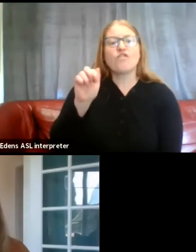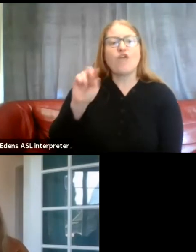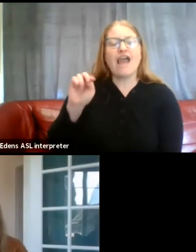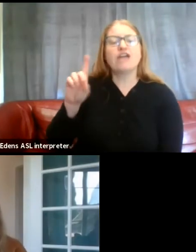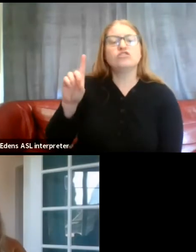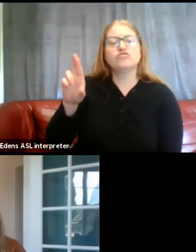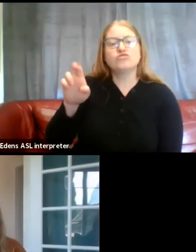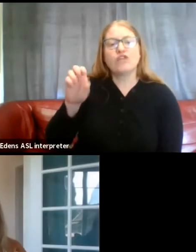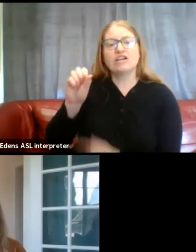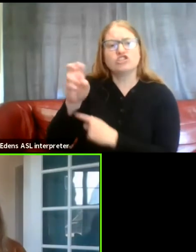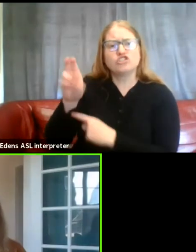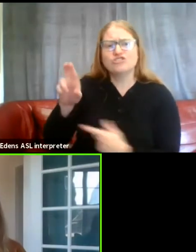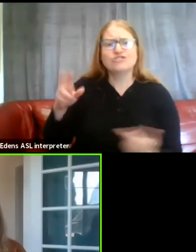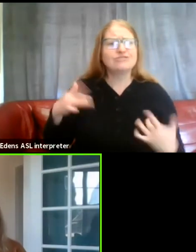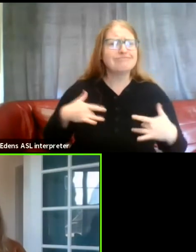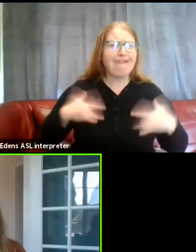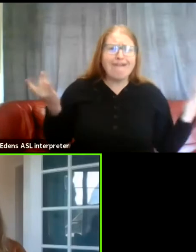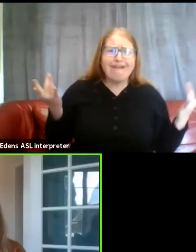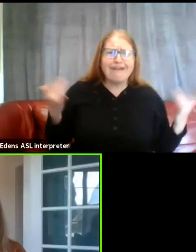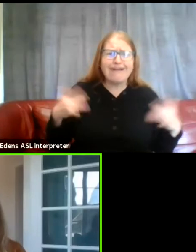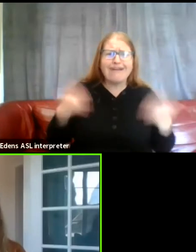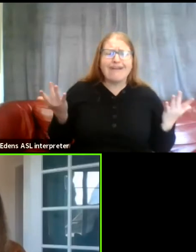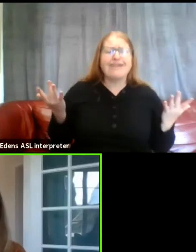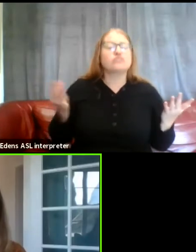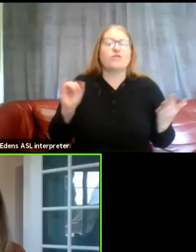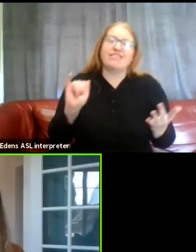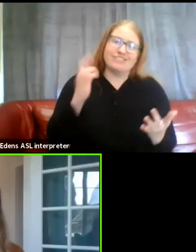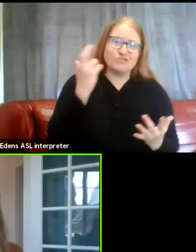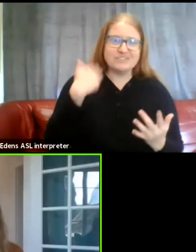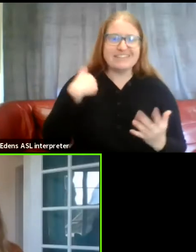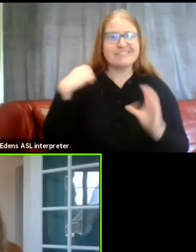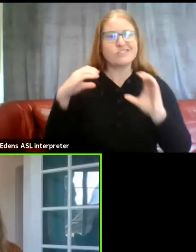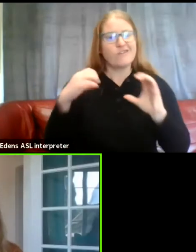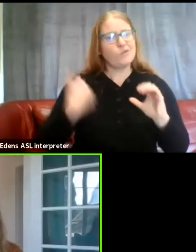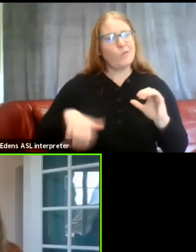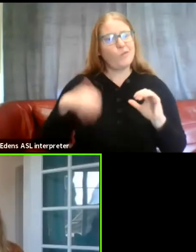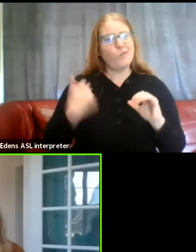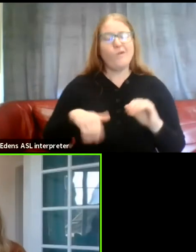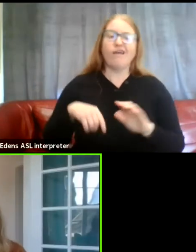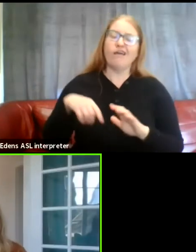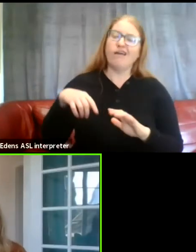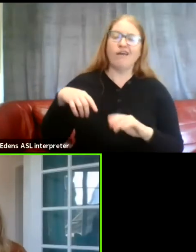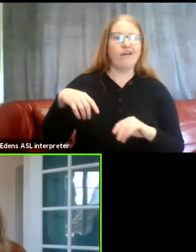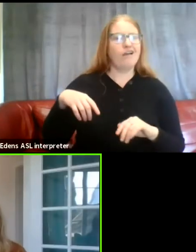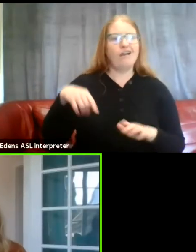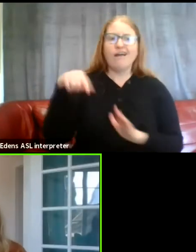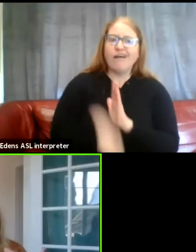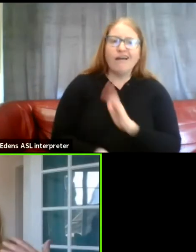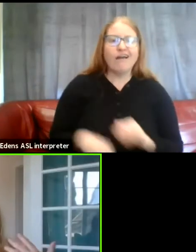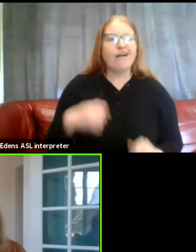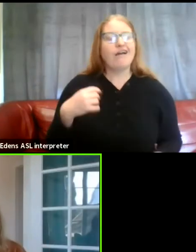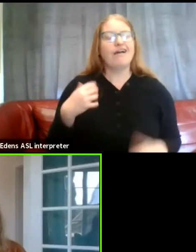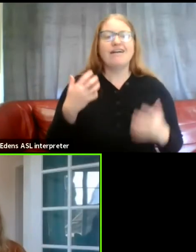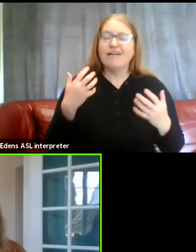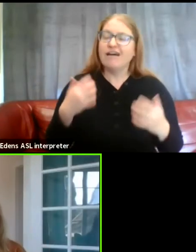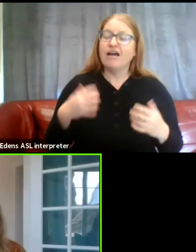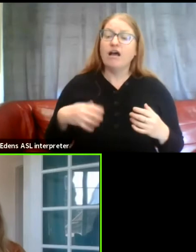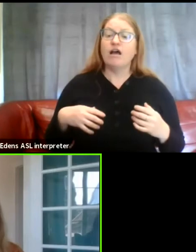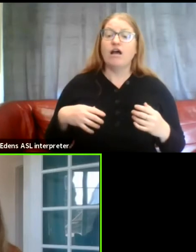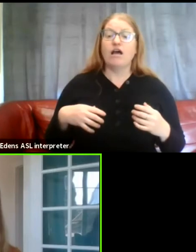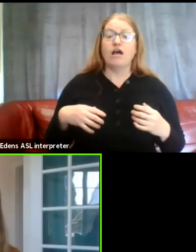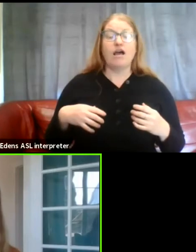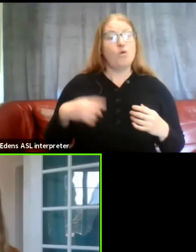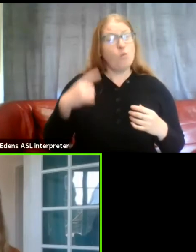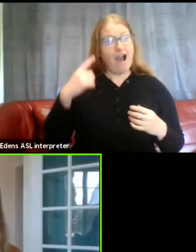going on? And that's partly why this conversation is so rich, because what I thought I would find in exploring this